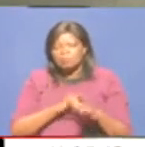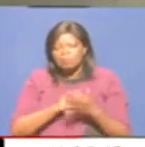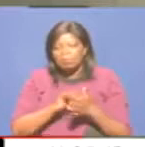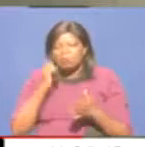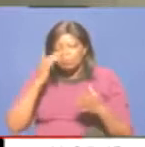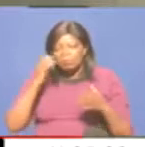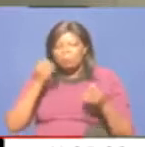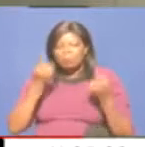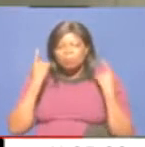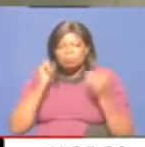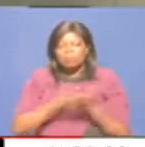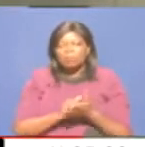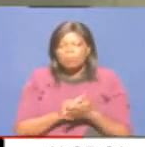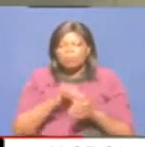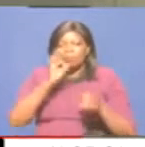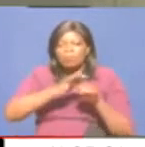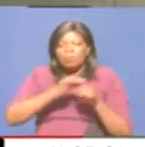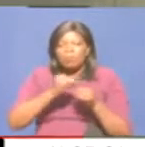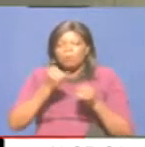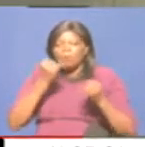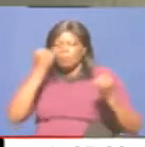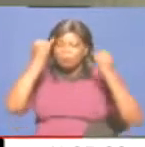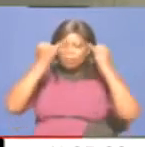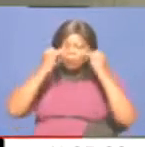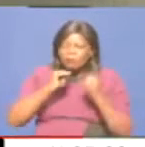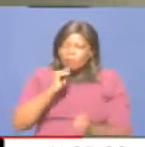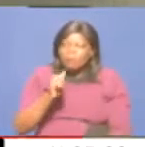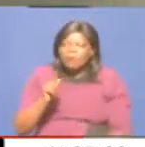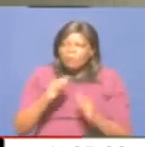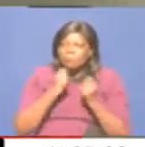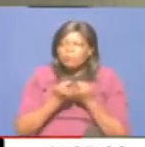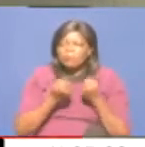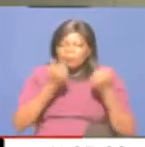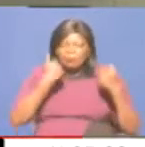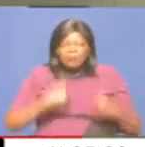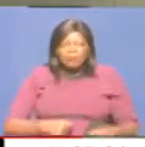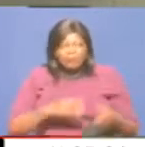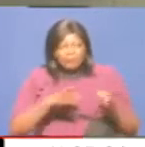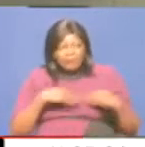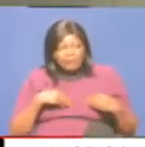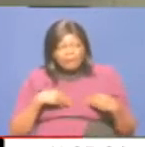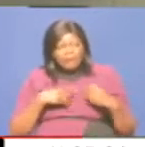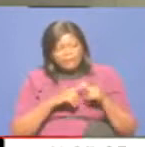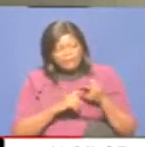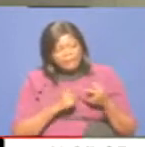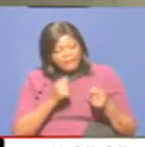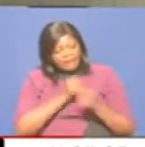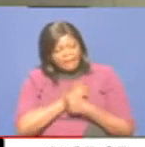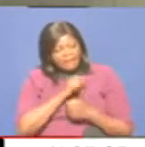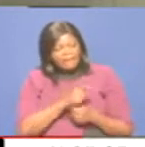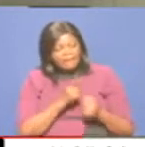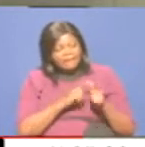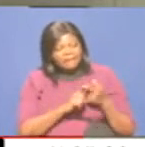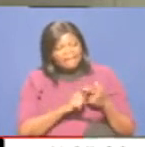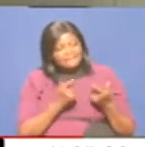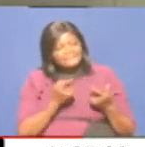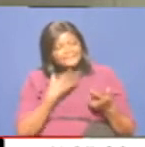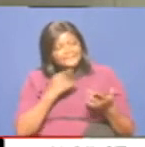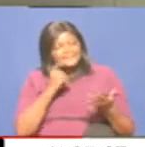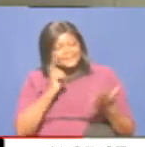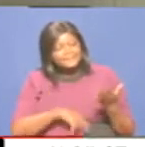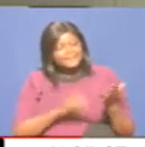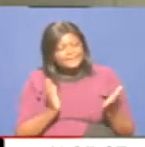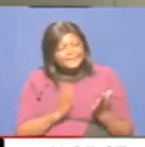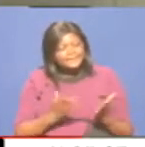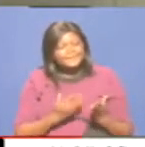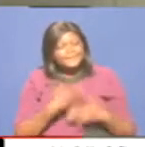vote ideologically, not tribally. Okay. So for me, I embrace it. I love it. And I would want to encourage